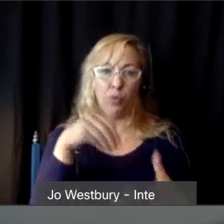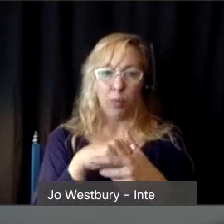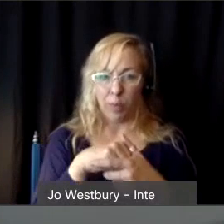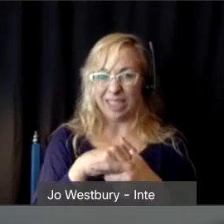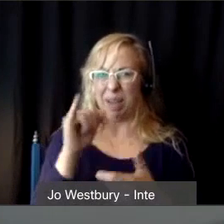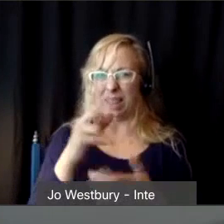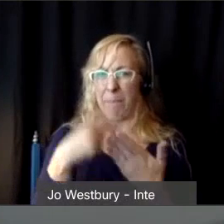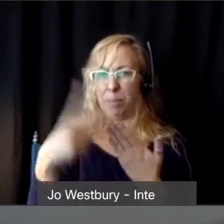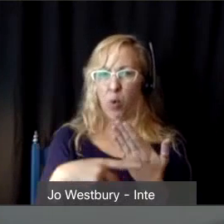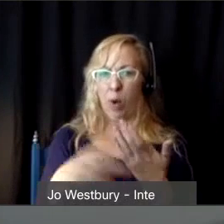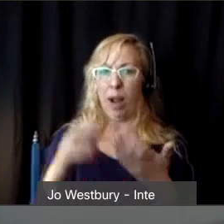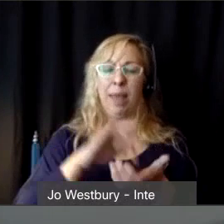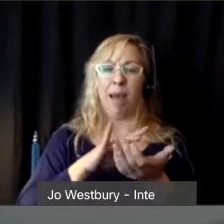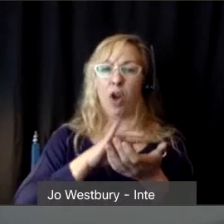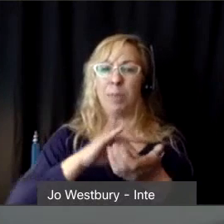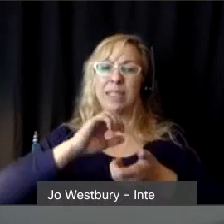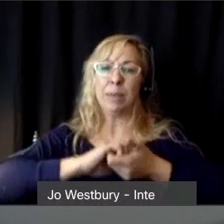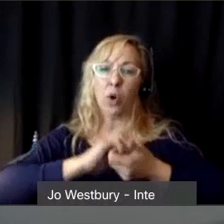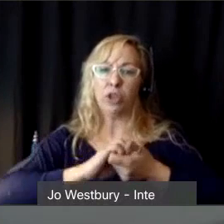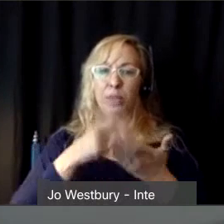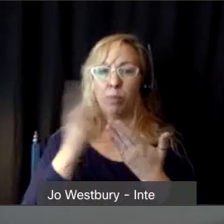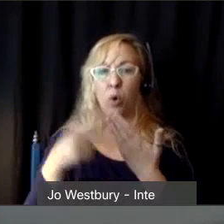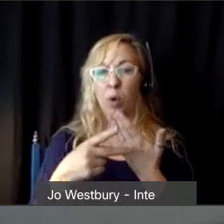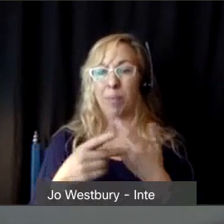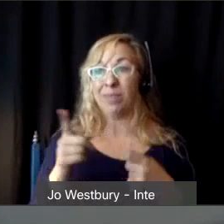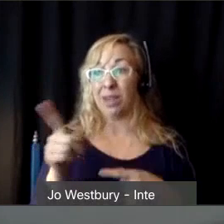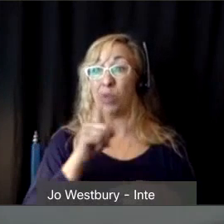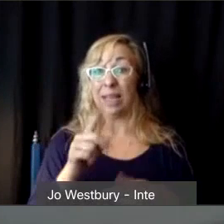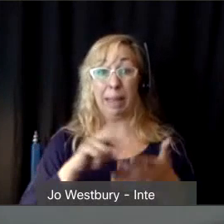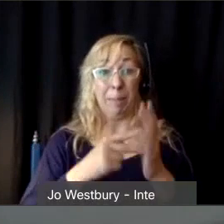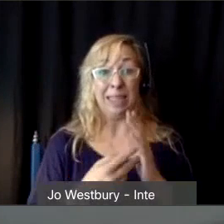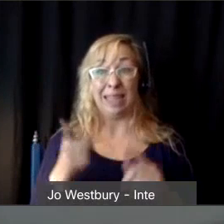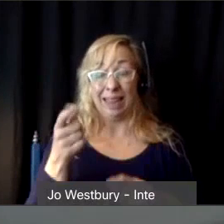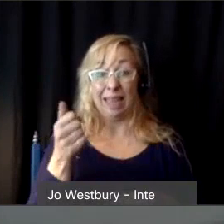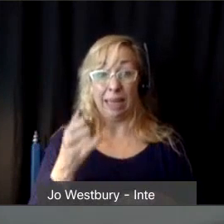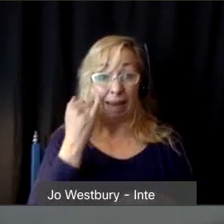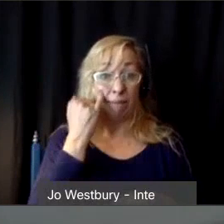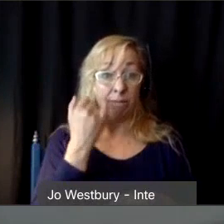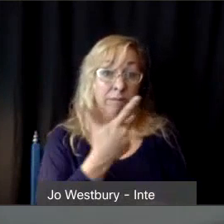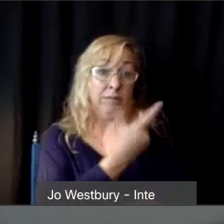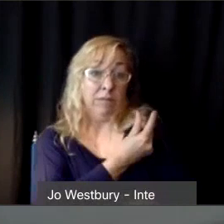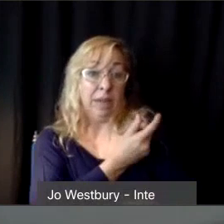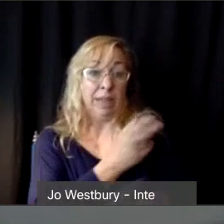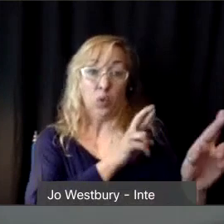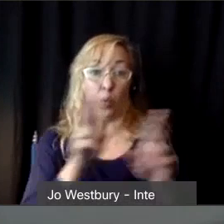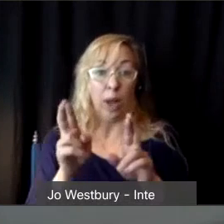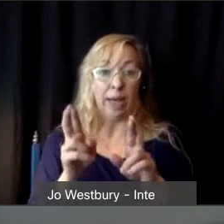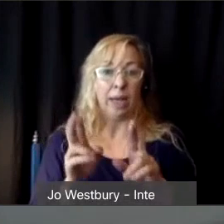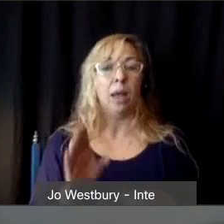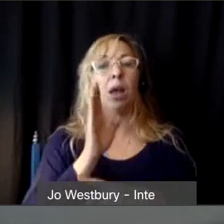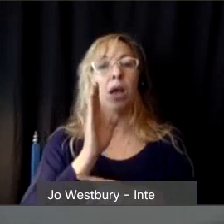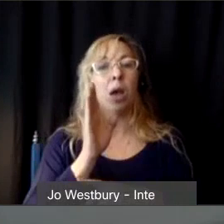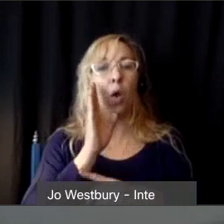Program, which basically offers on-site COVID-19 vaccination services for residents